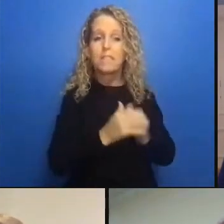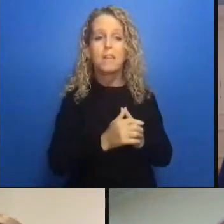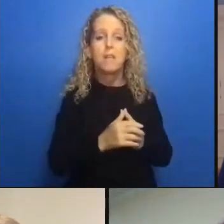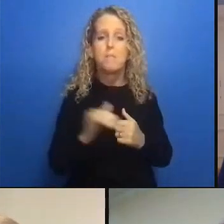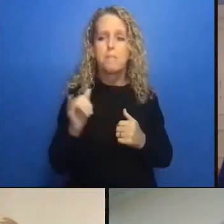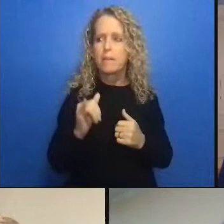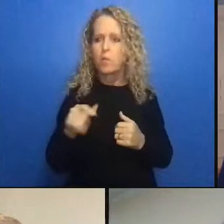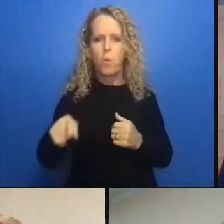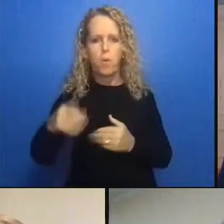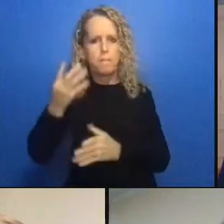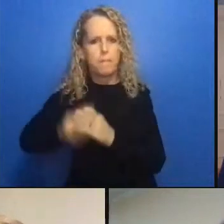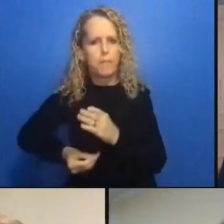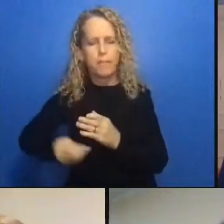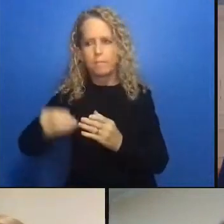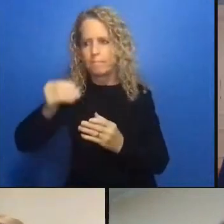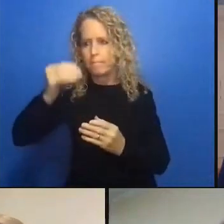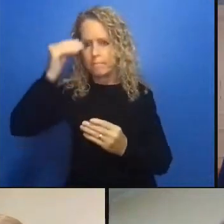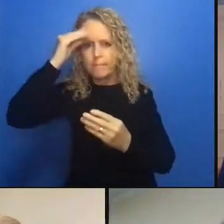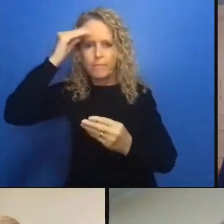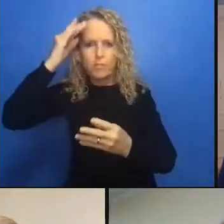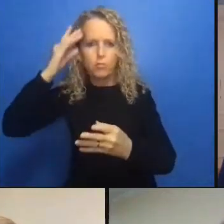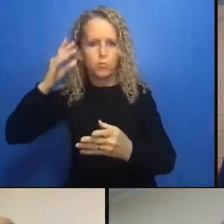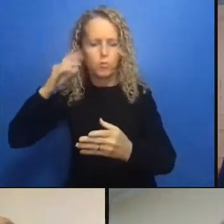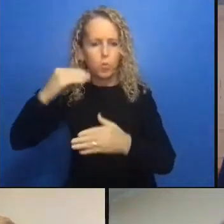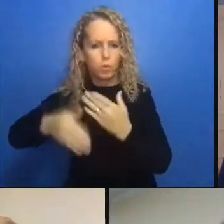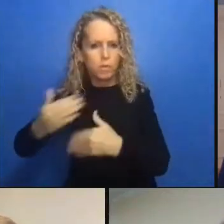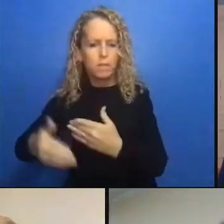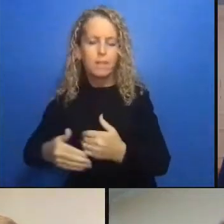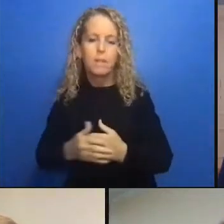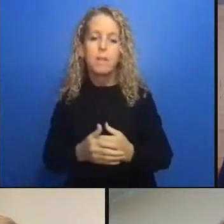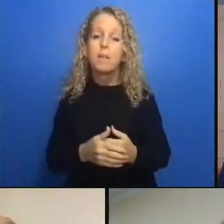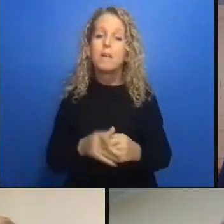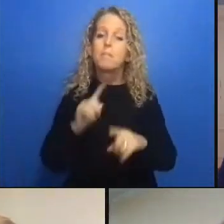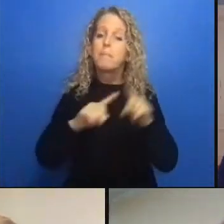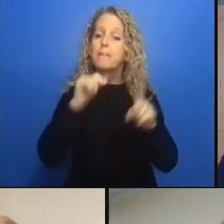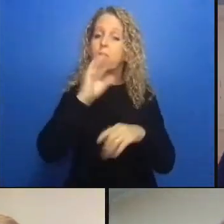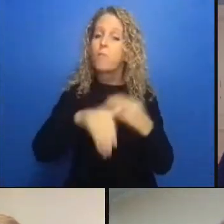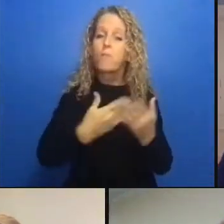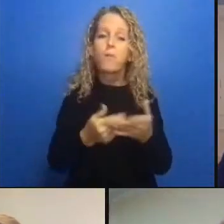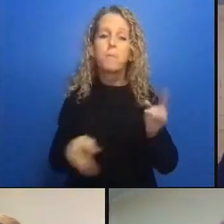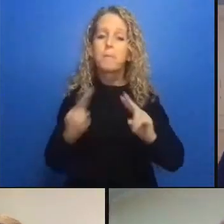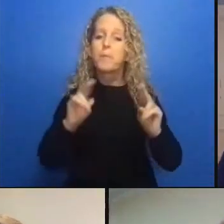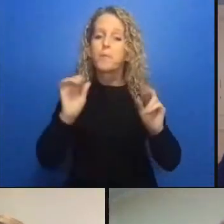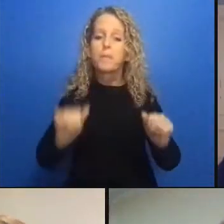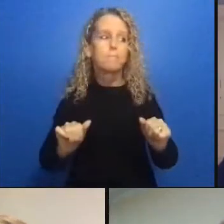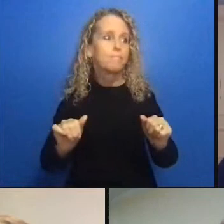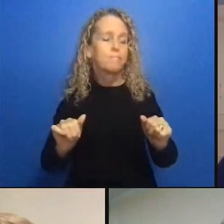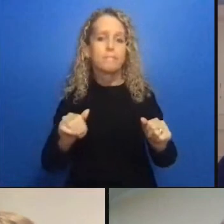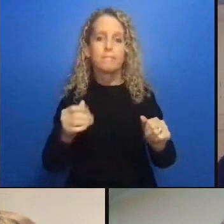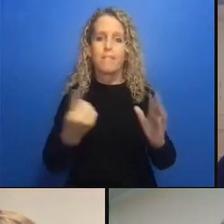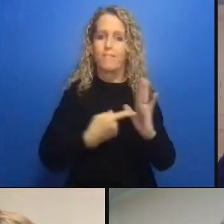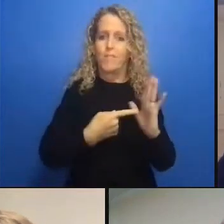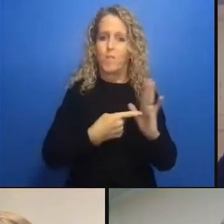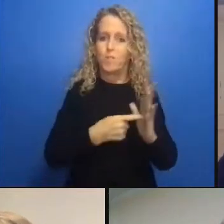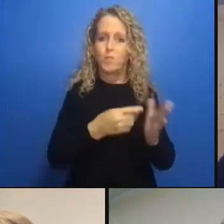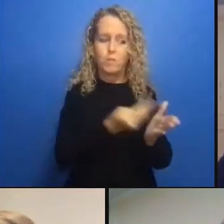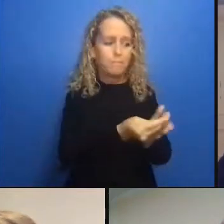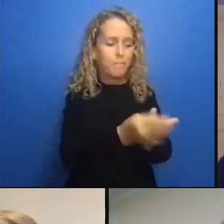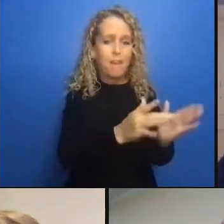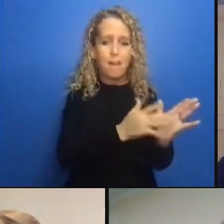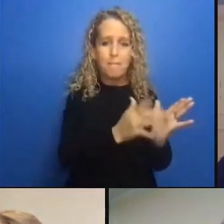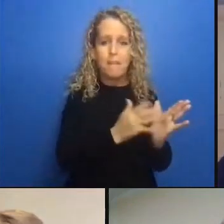know, a smartphone, a laptop, and so on. And so, we really need to look at how can we use our publicly